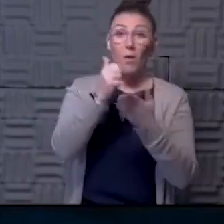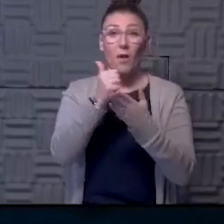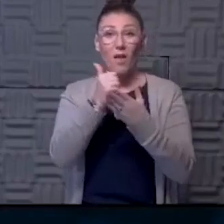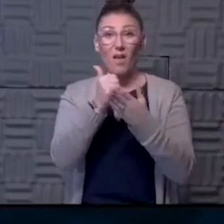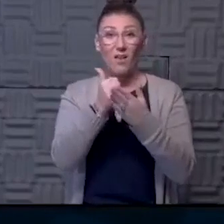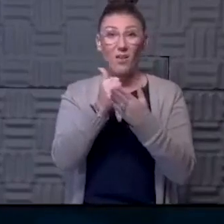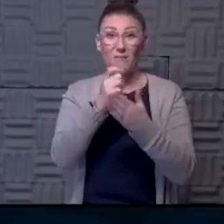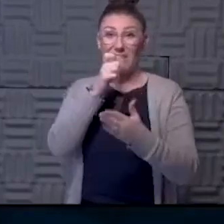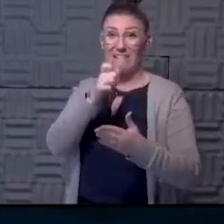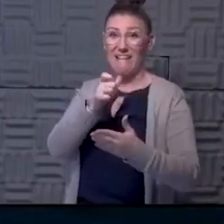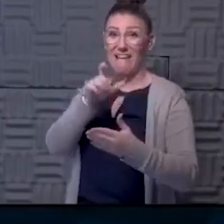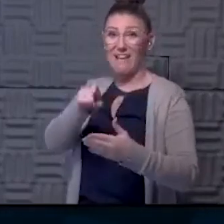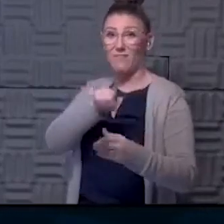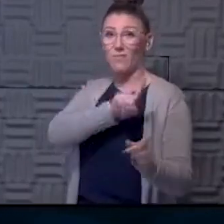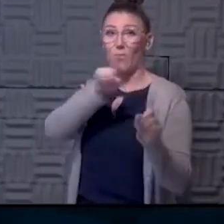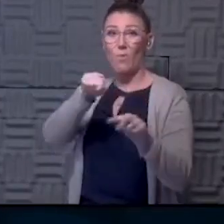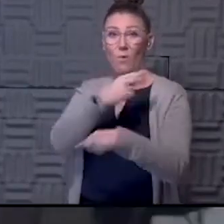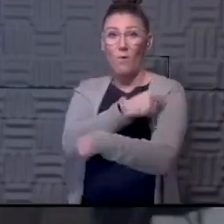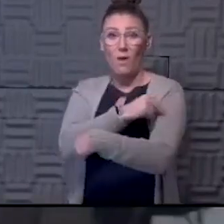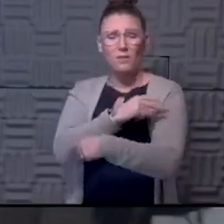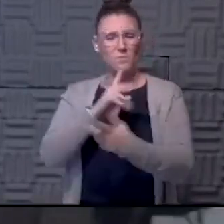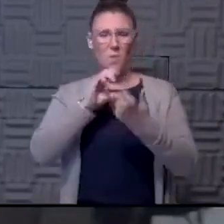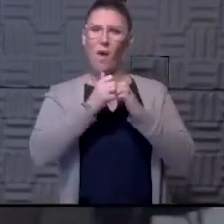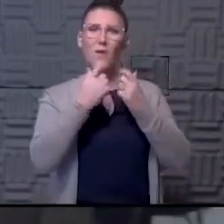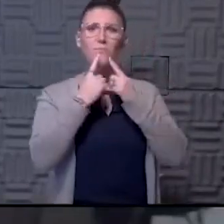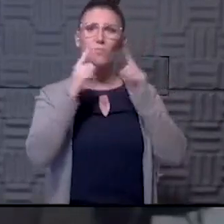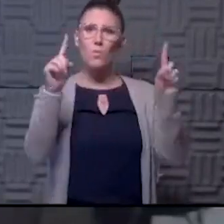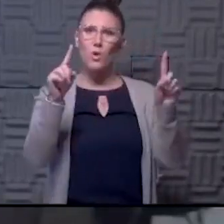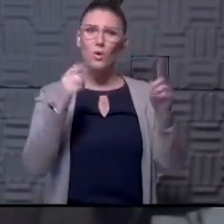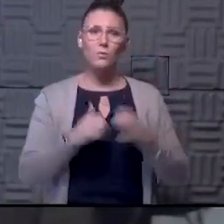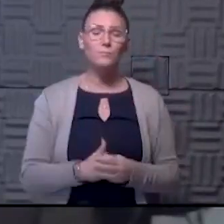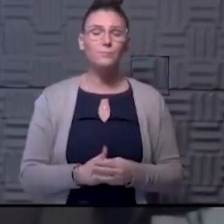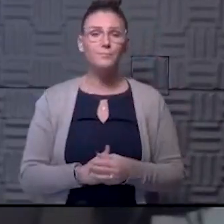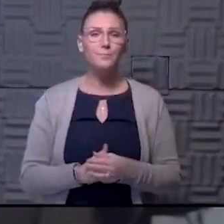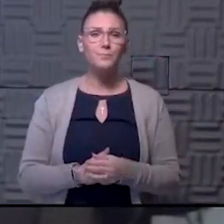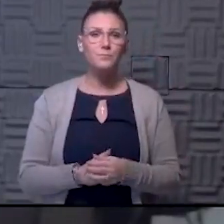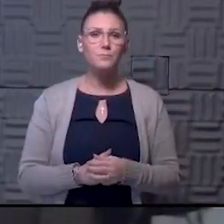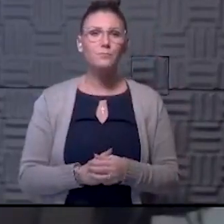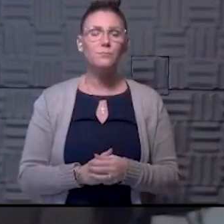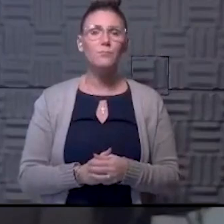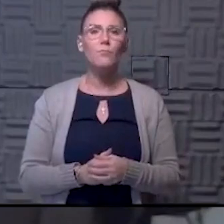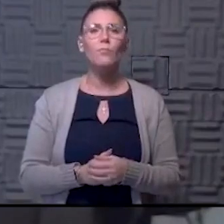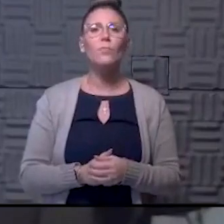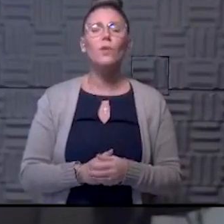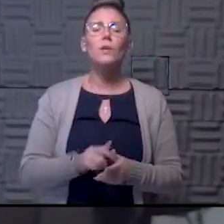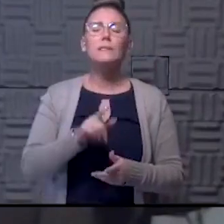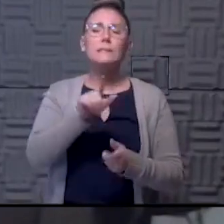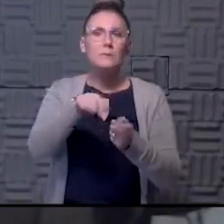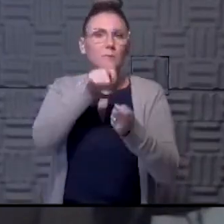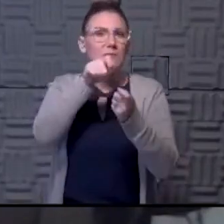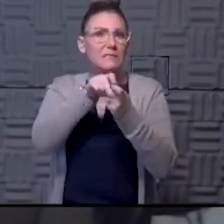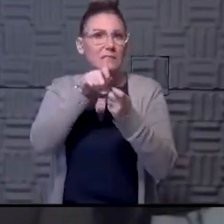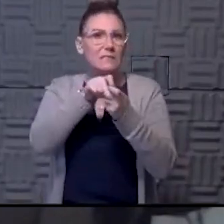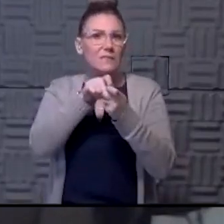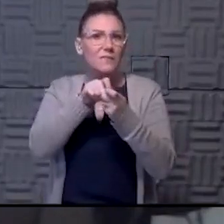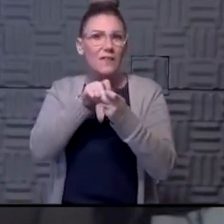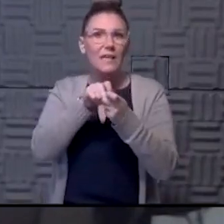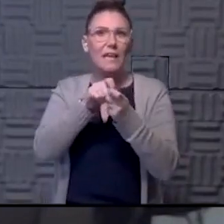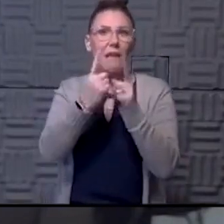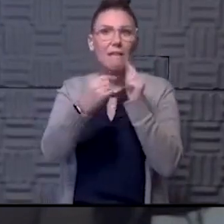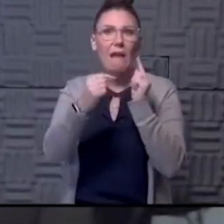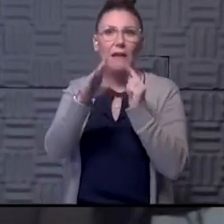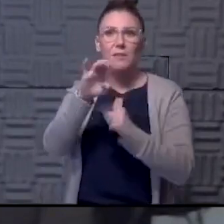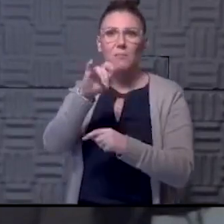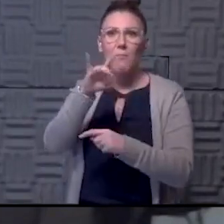do these work, Nate? Well, basically, these are very specific antibodies that these companies